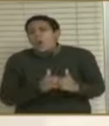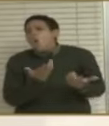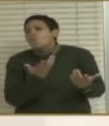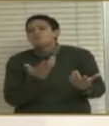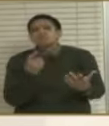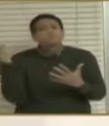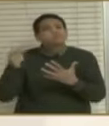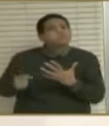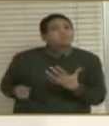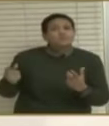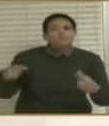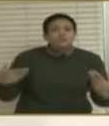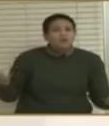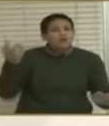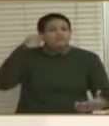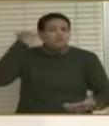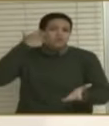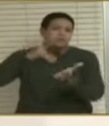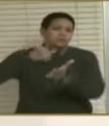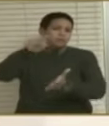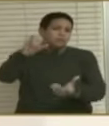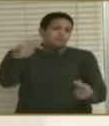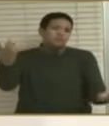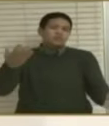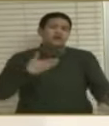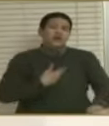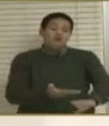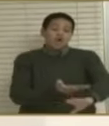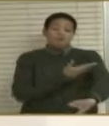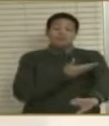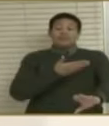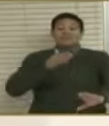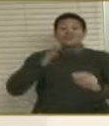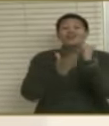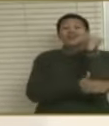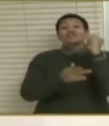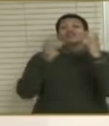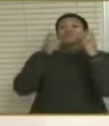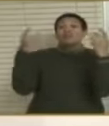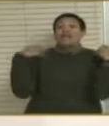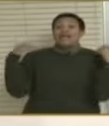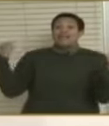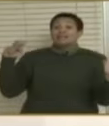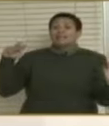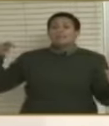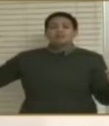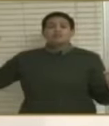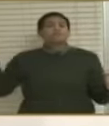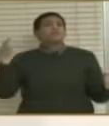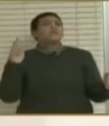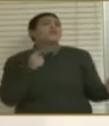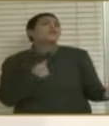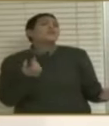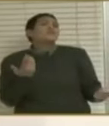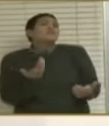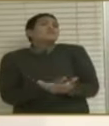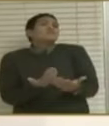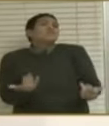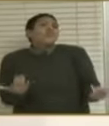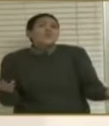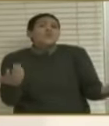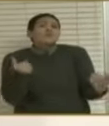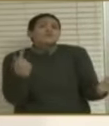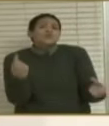I just want to update the country from a public health standpoint where we are and what we have done to date as it relates to